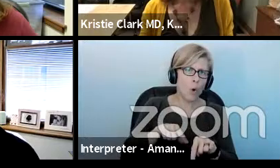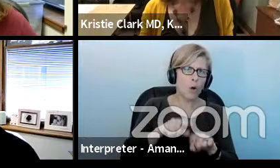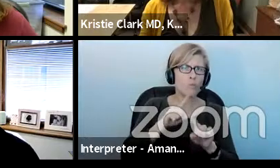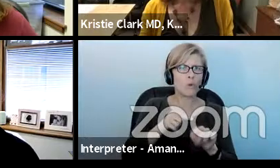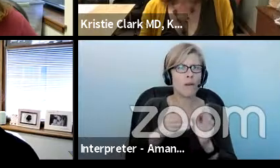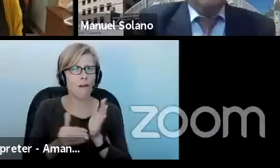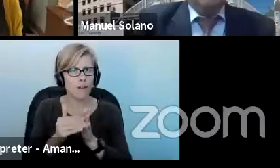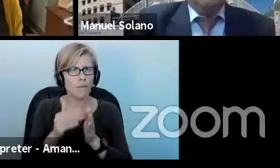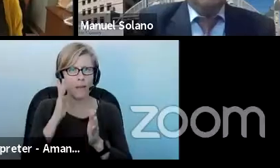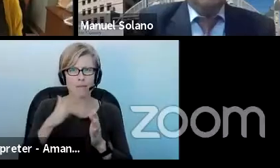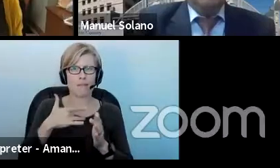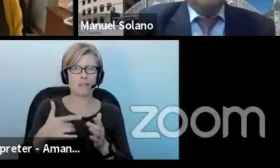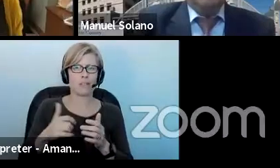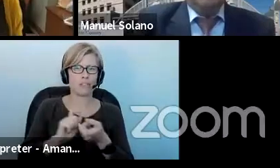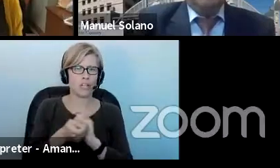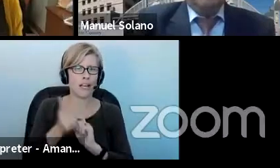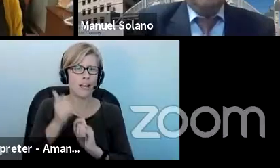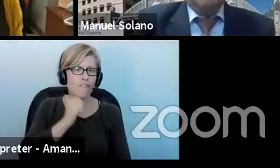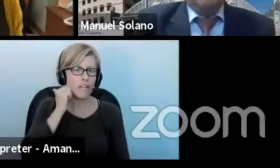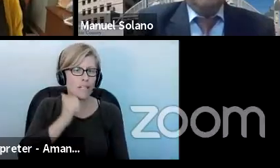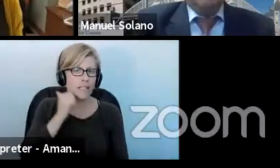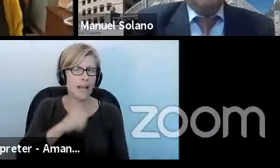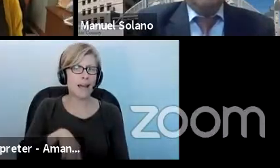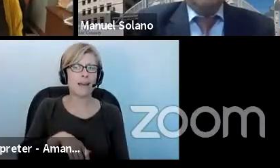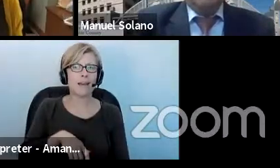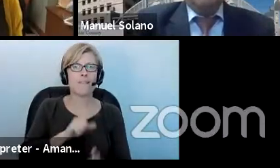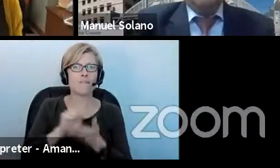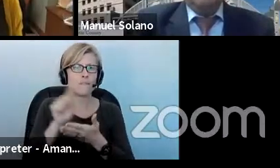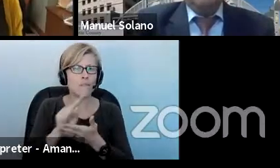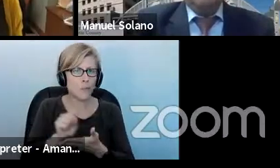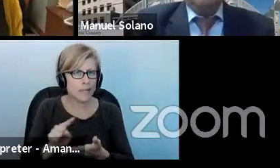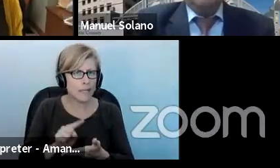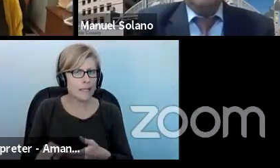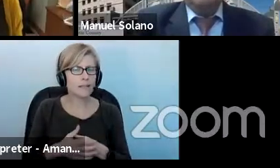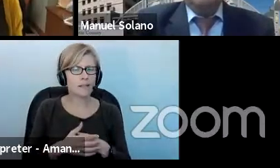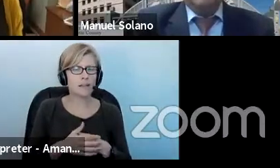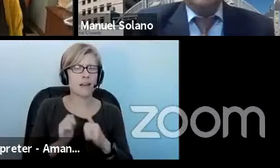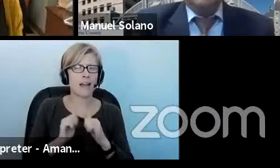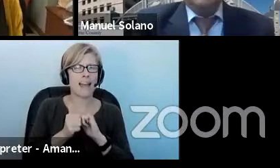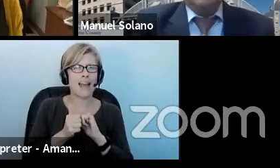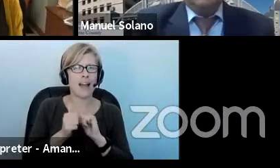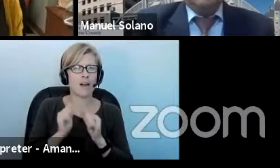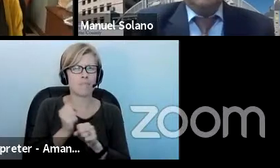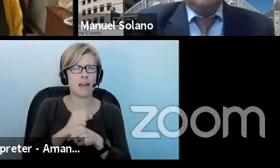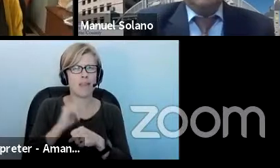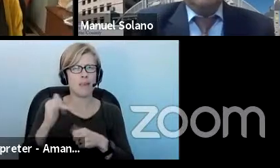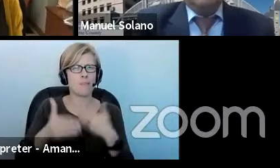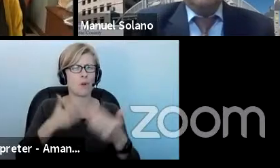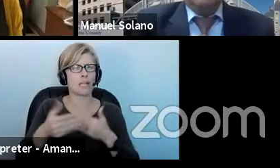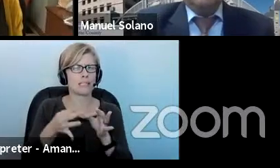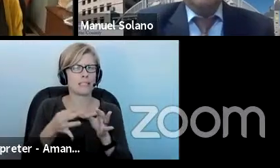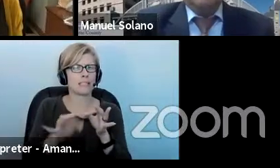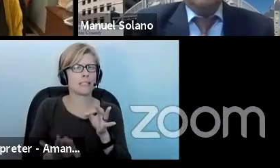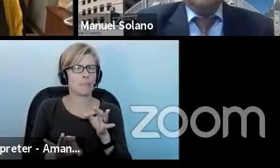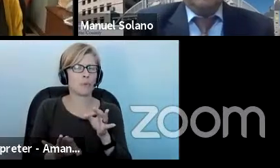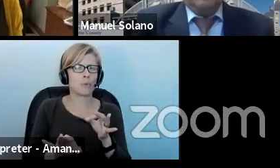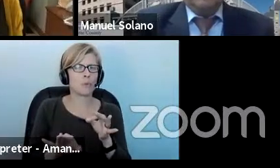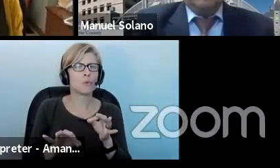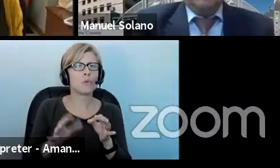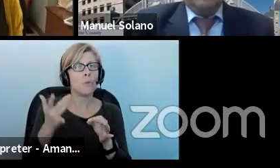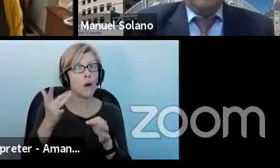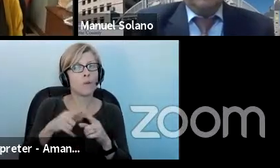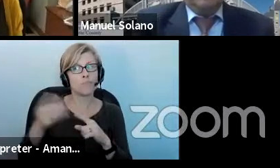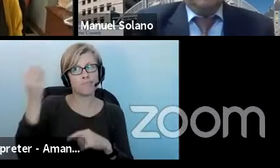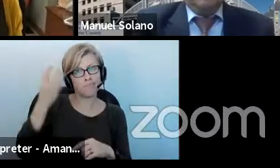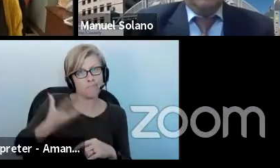week by week, day by day, really. How do we make that a very simple process for the schools to communicate with us so that